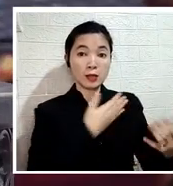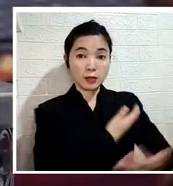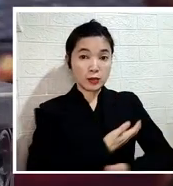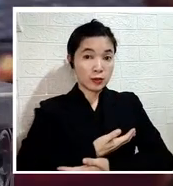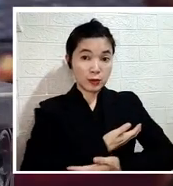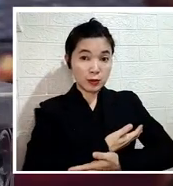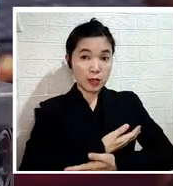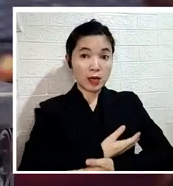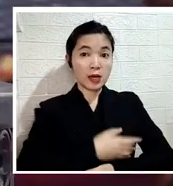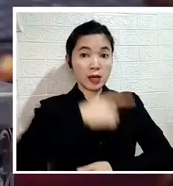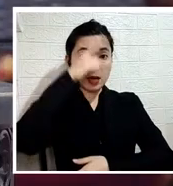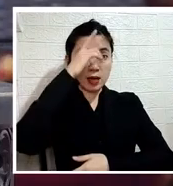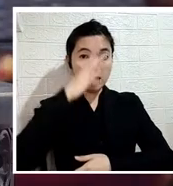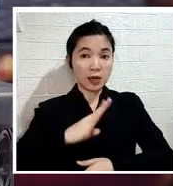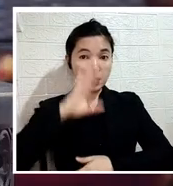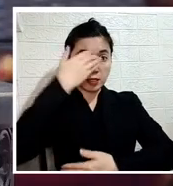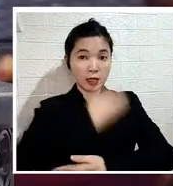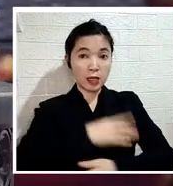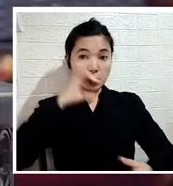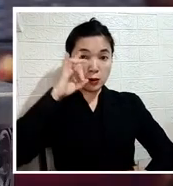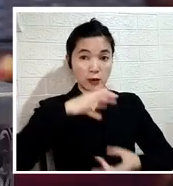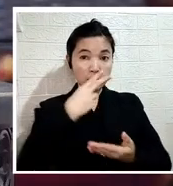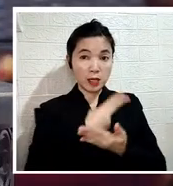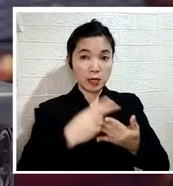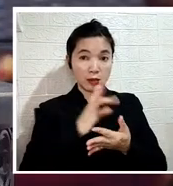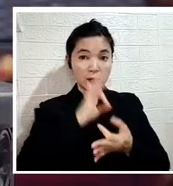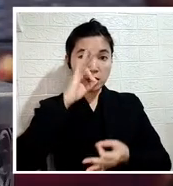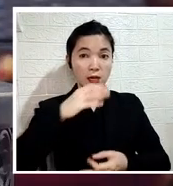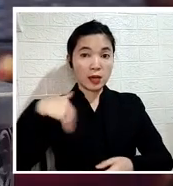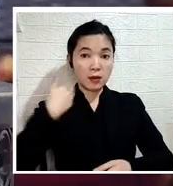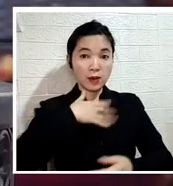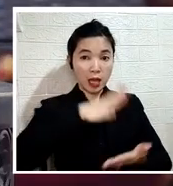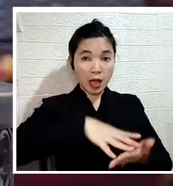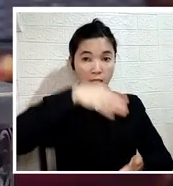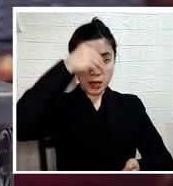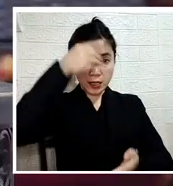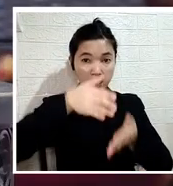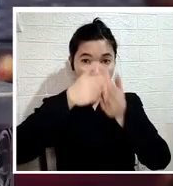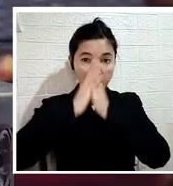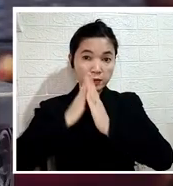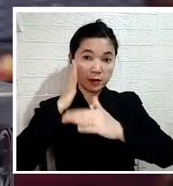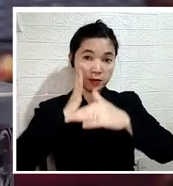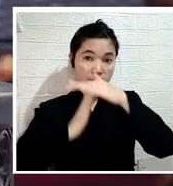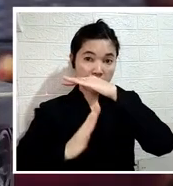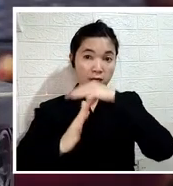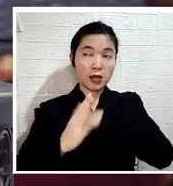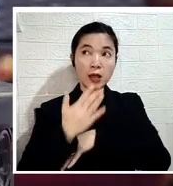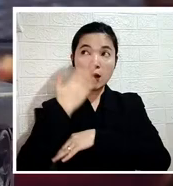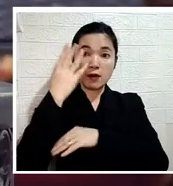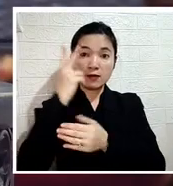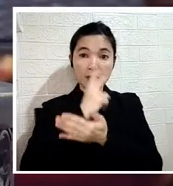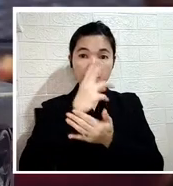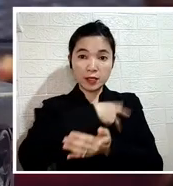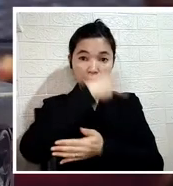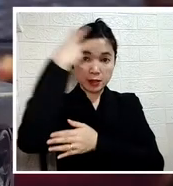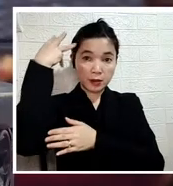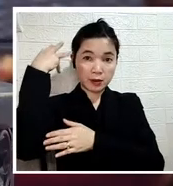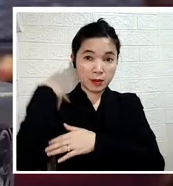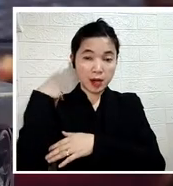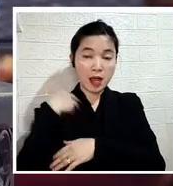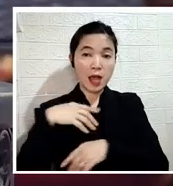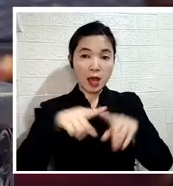through the power of the Holy Spirit. Let us learn and ask for the humility and availability of the Virgin Mary as we